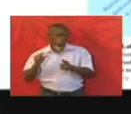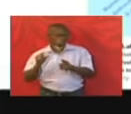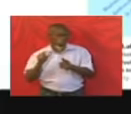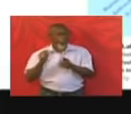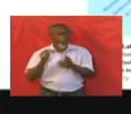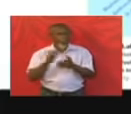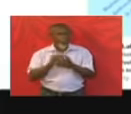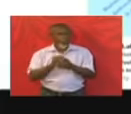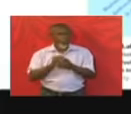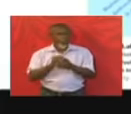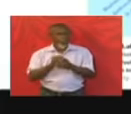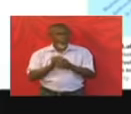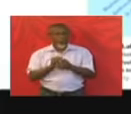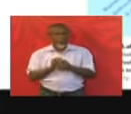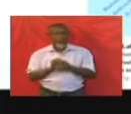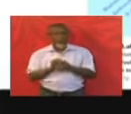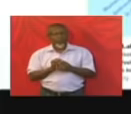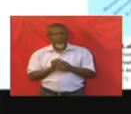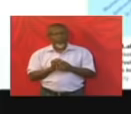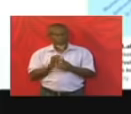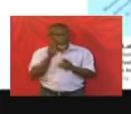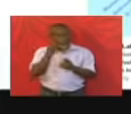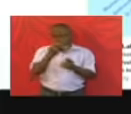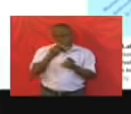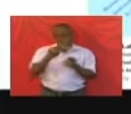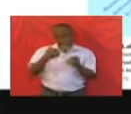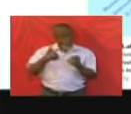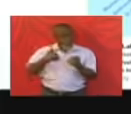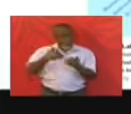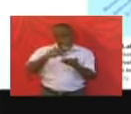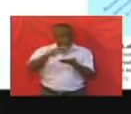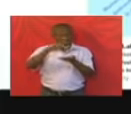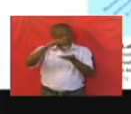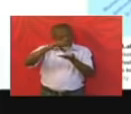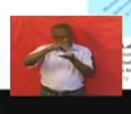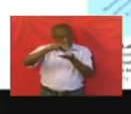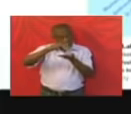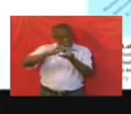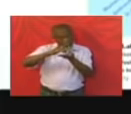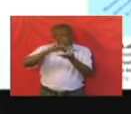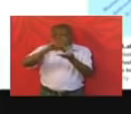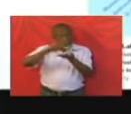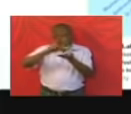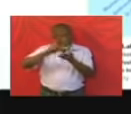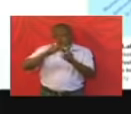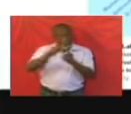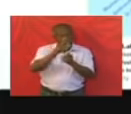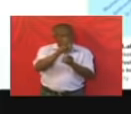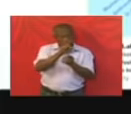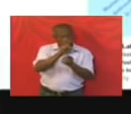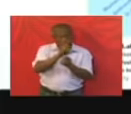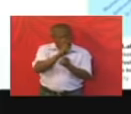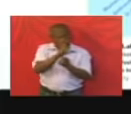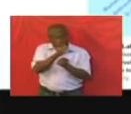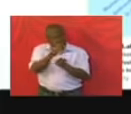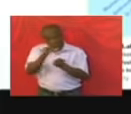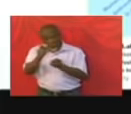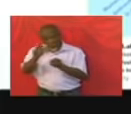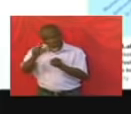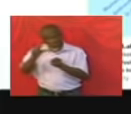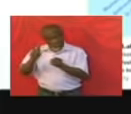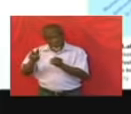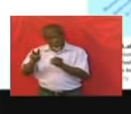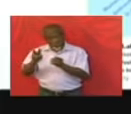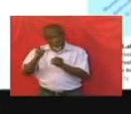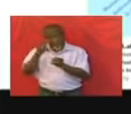do see across the board that there has been a decrease in the number of cases from week 31 to week 32 in all the counties, with